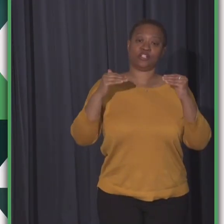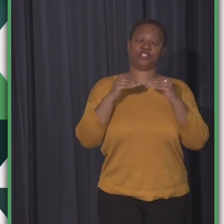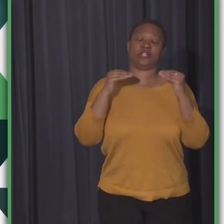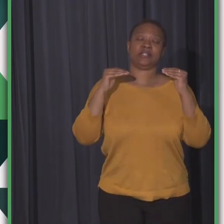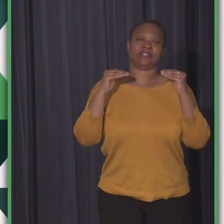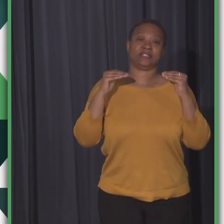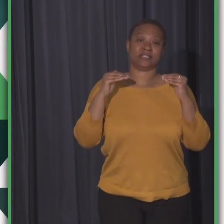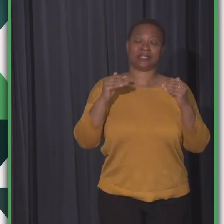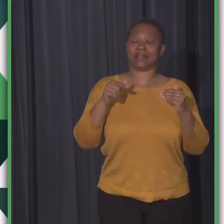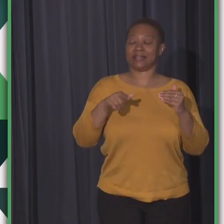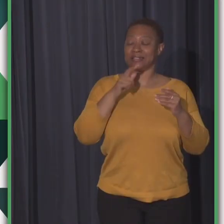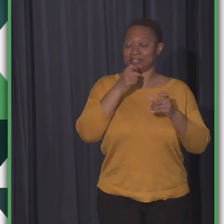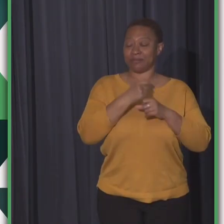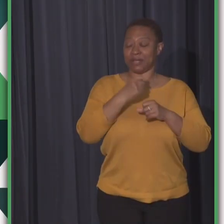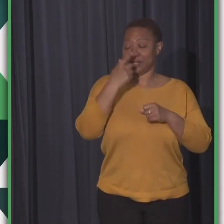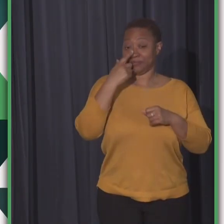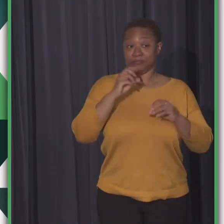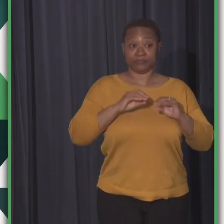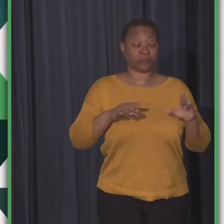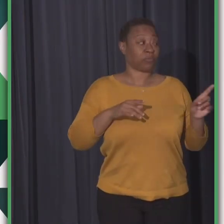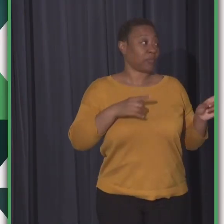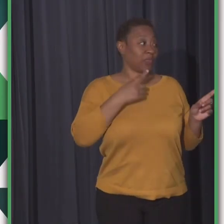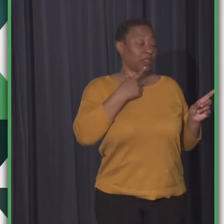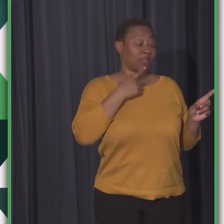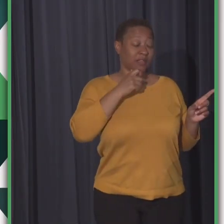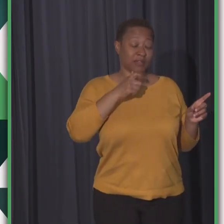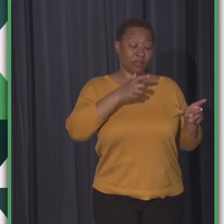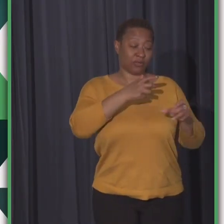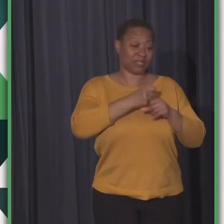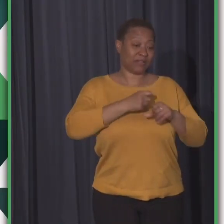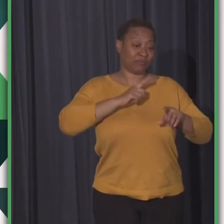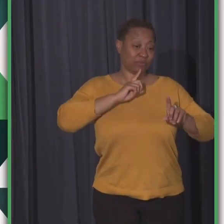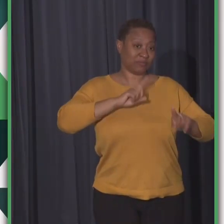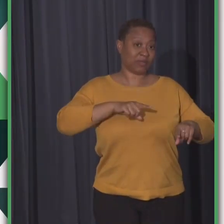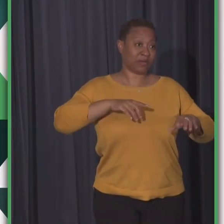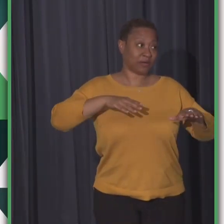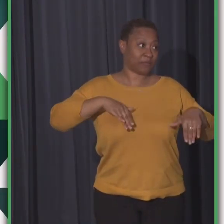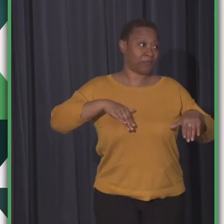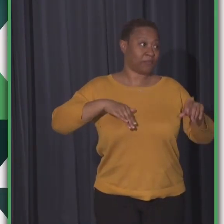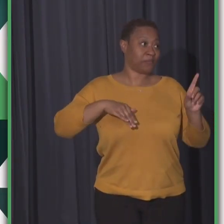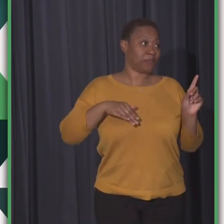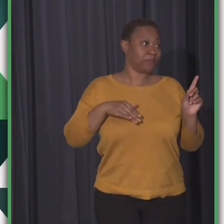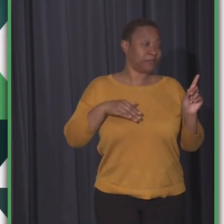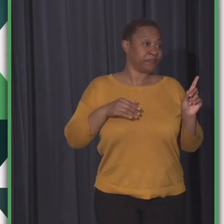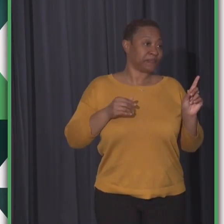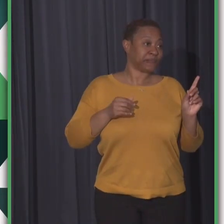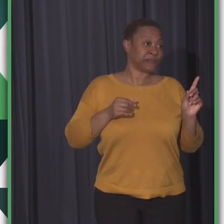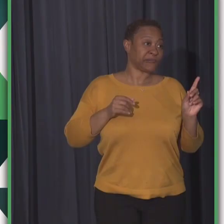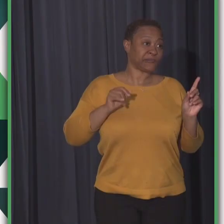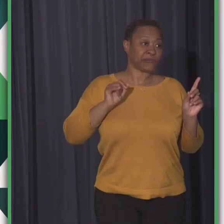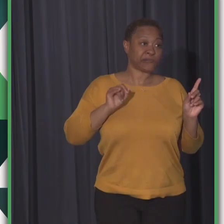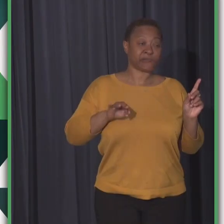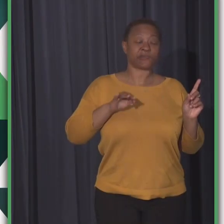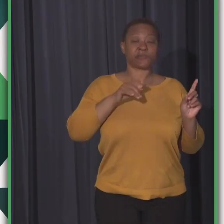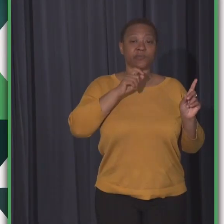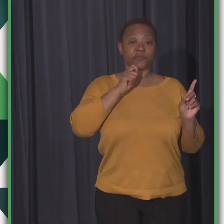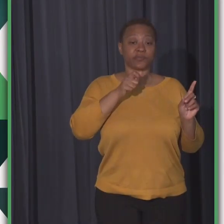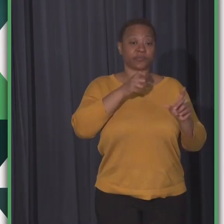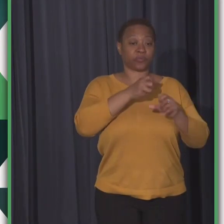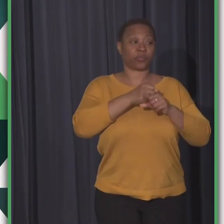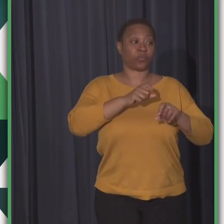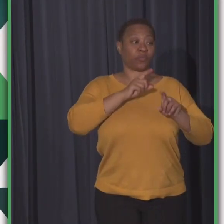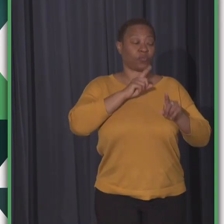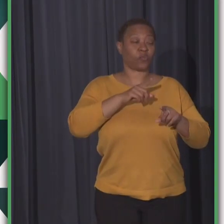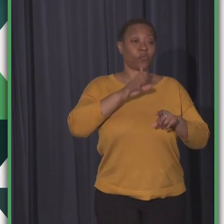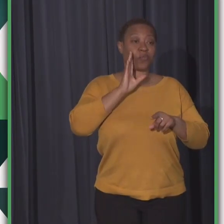sense. And so are you saying you haven't received any responses and if you haven't received responses,